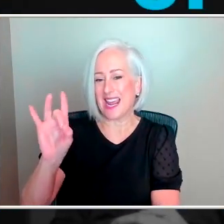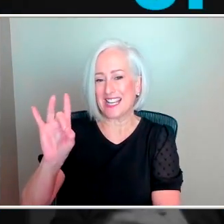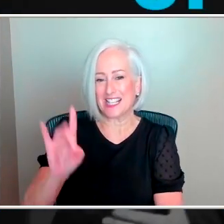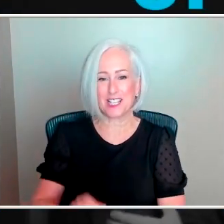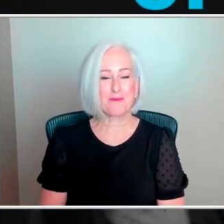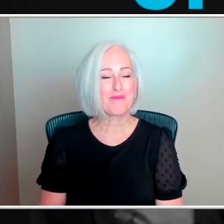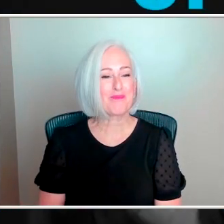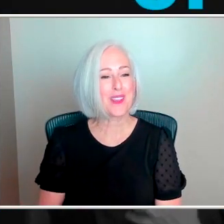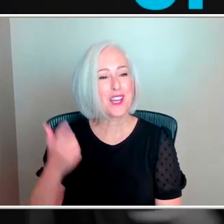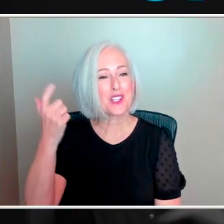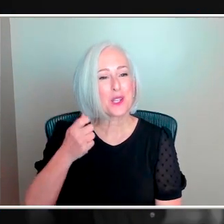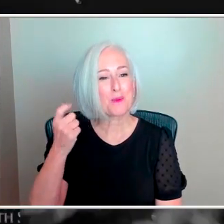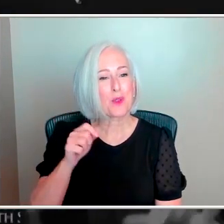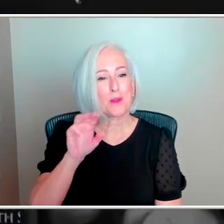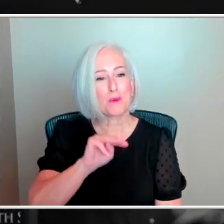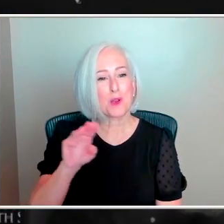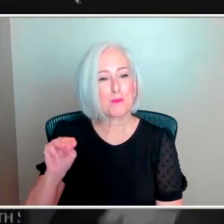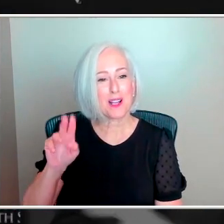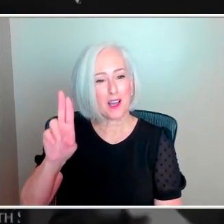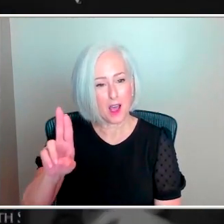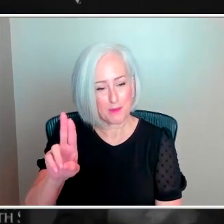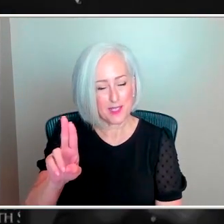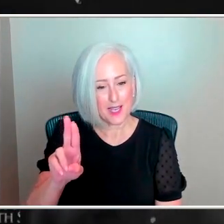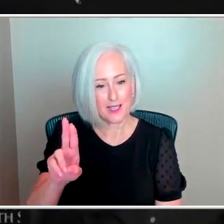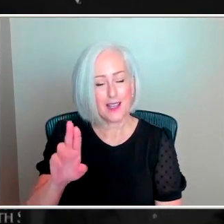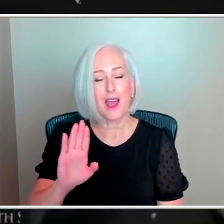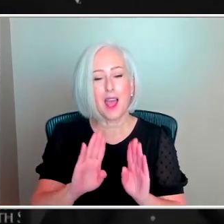Subscribe to our Morning Medical Update and Open